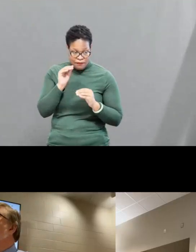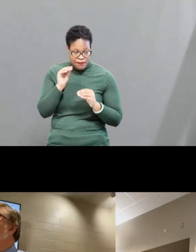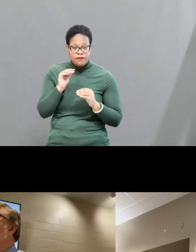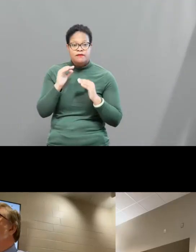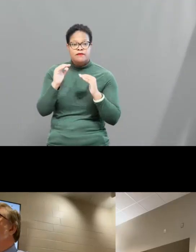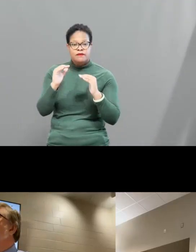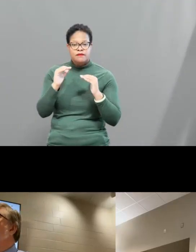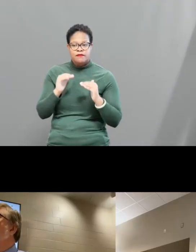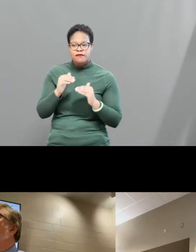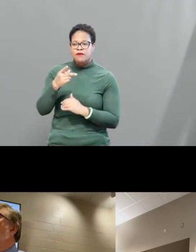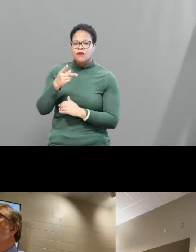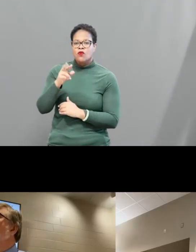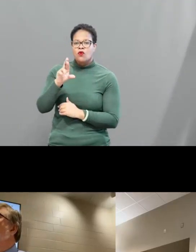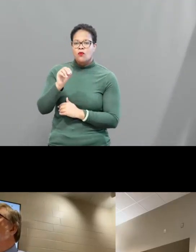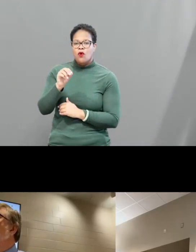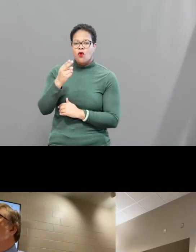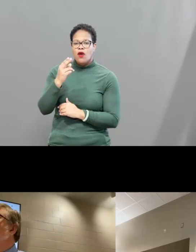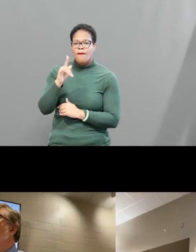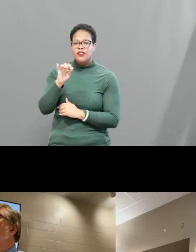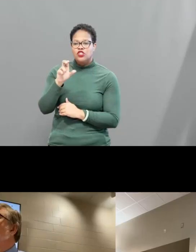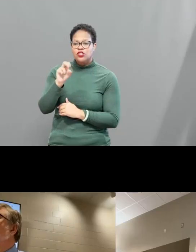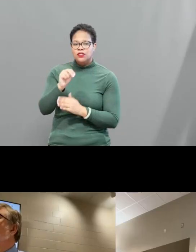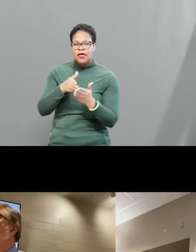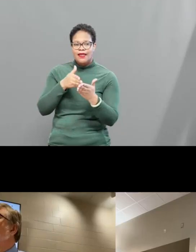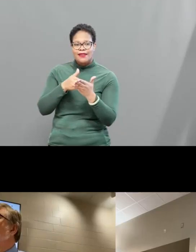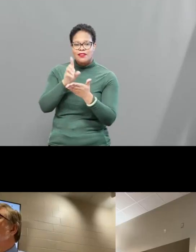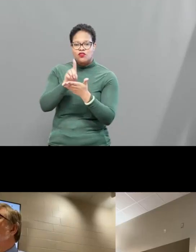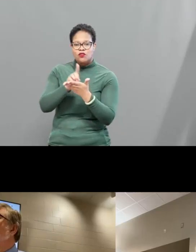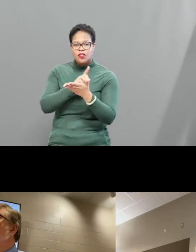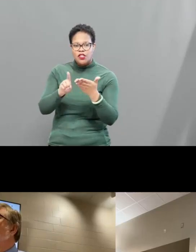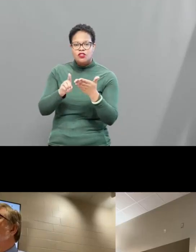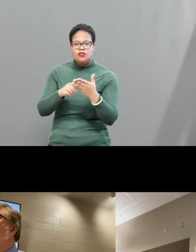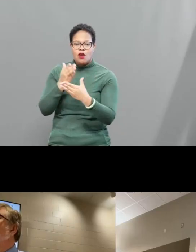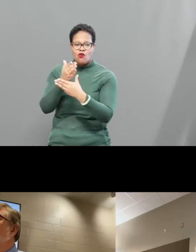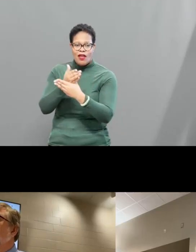And it was the prohibition against discrimination, harassment, and bullying.